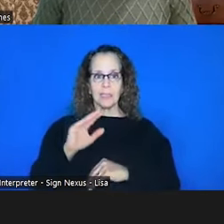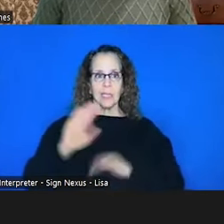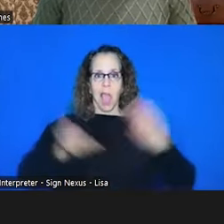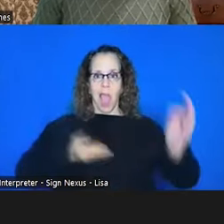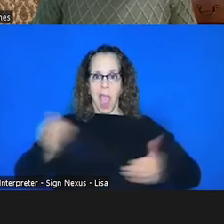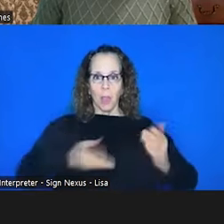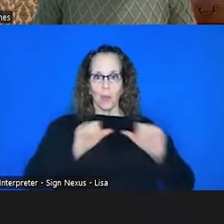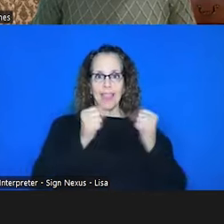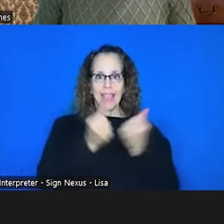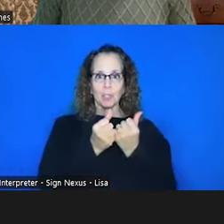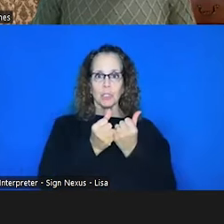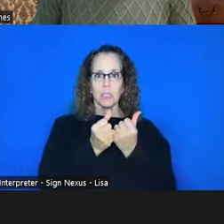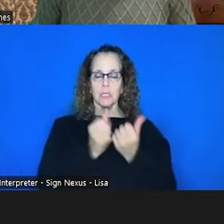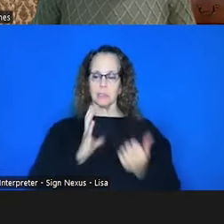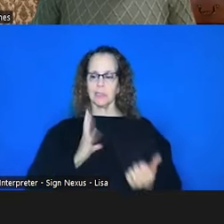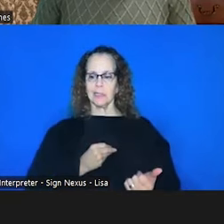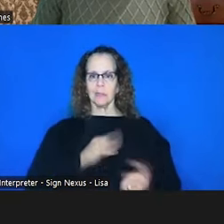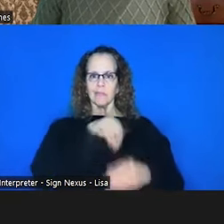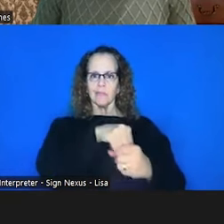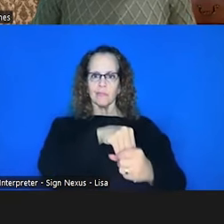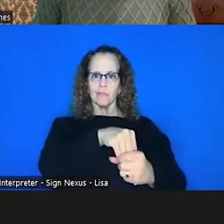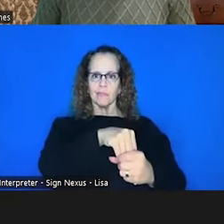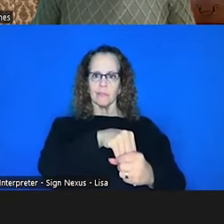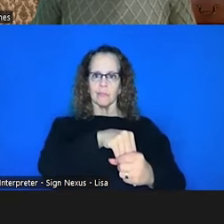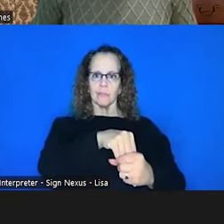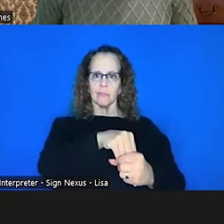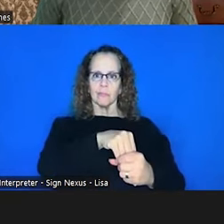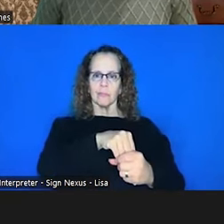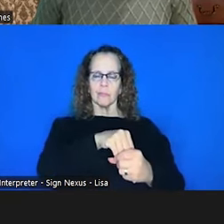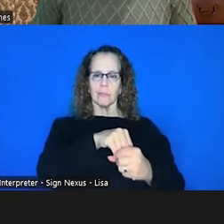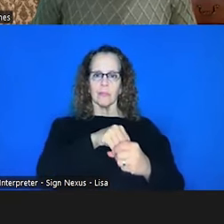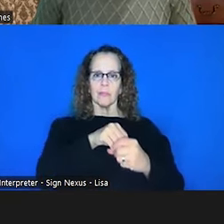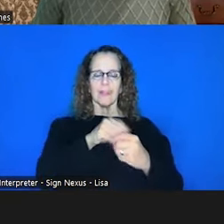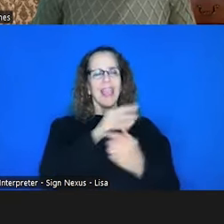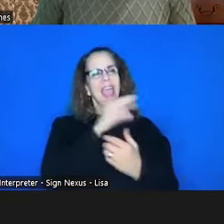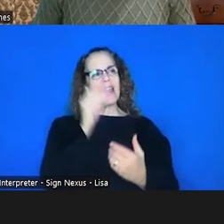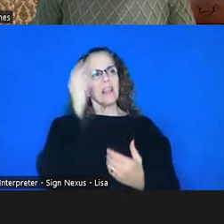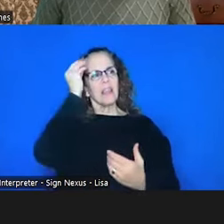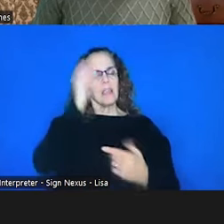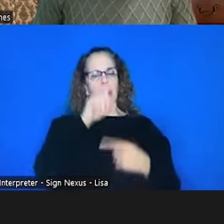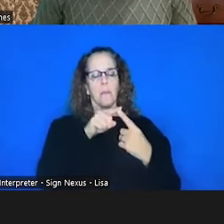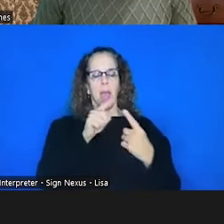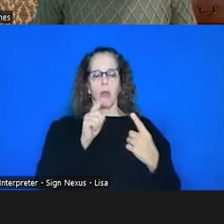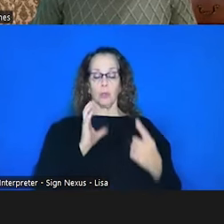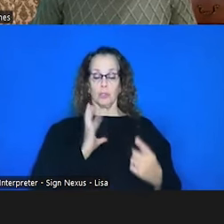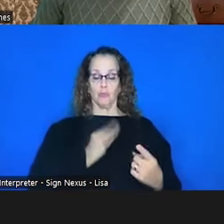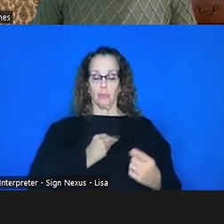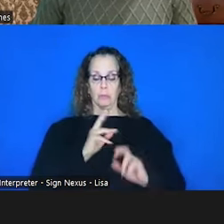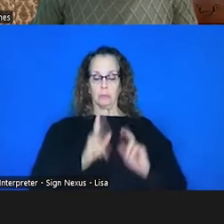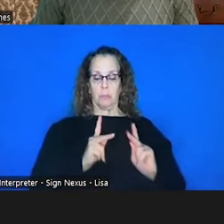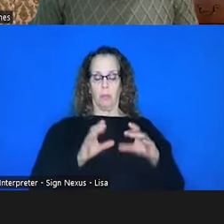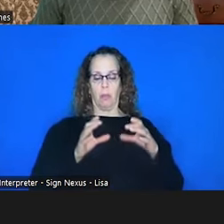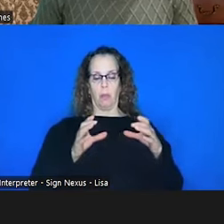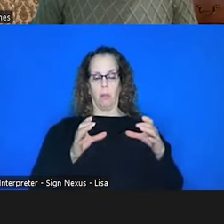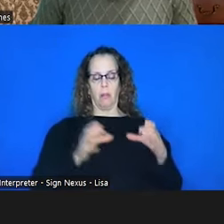massive and really important. Also thinking about how to center trans people in some of the trans,